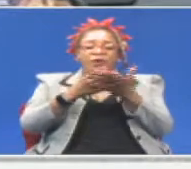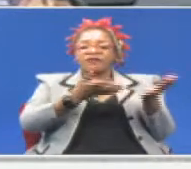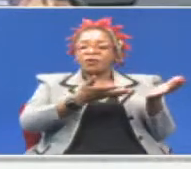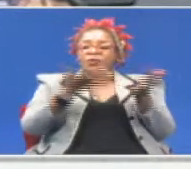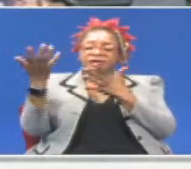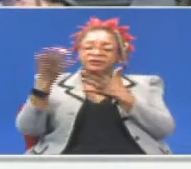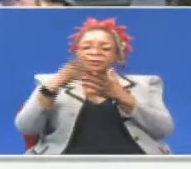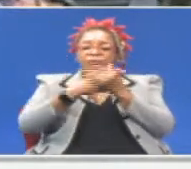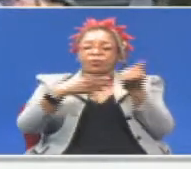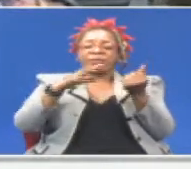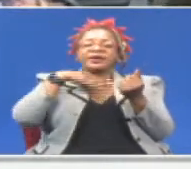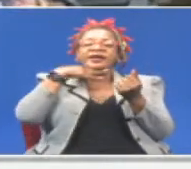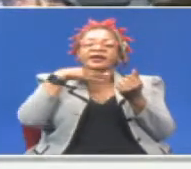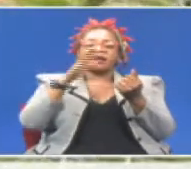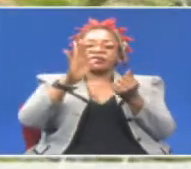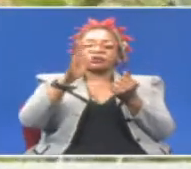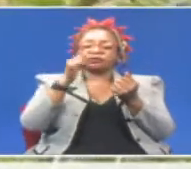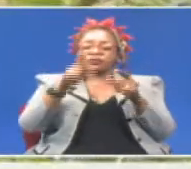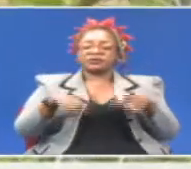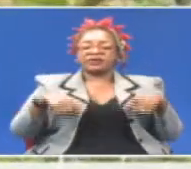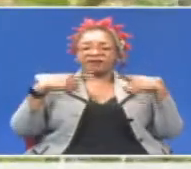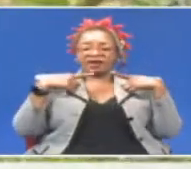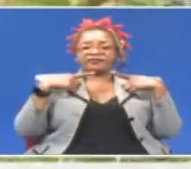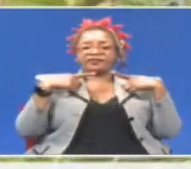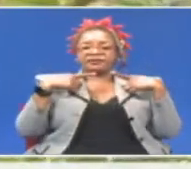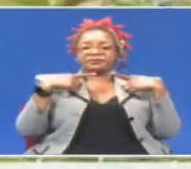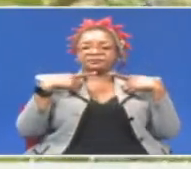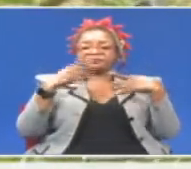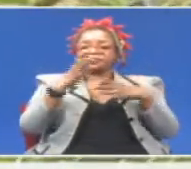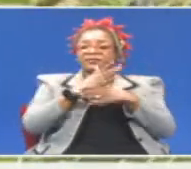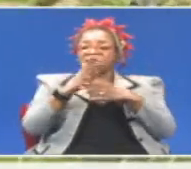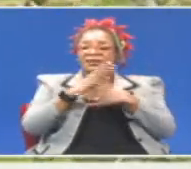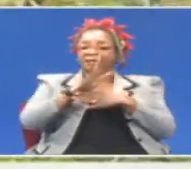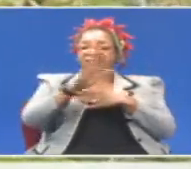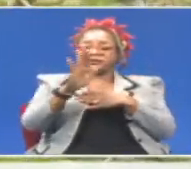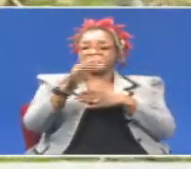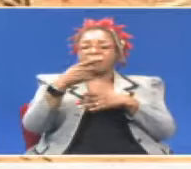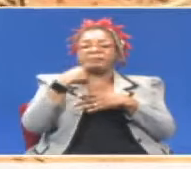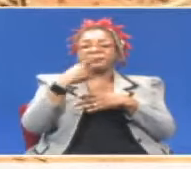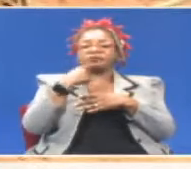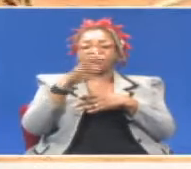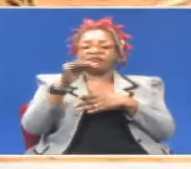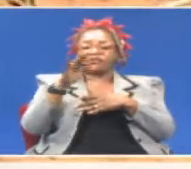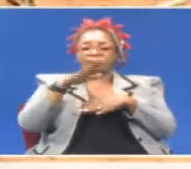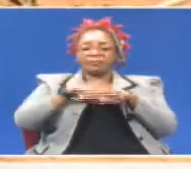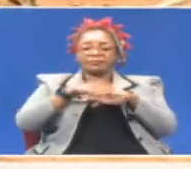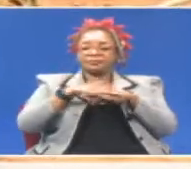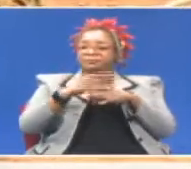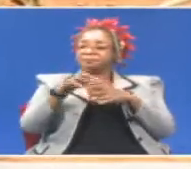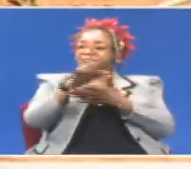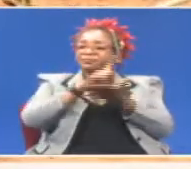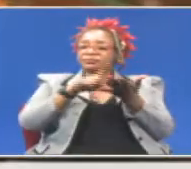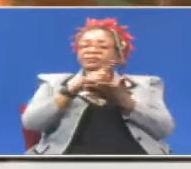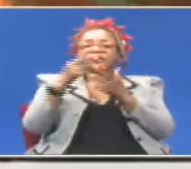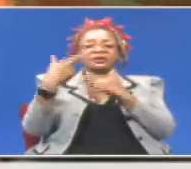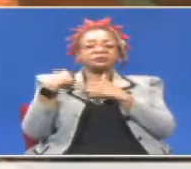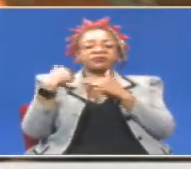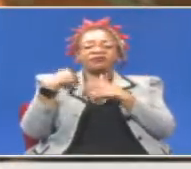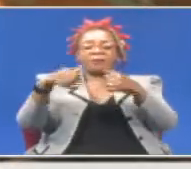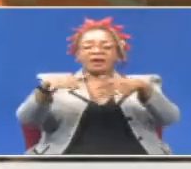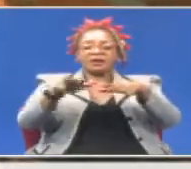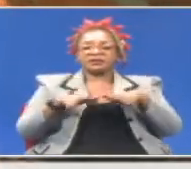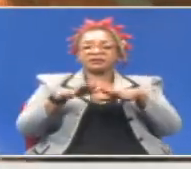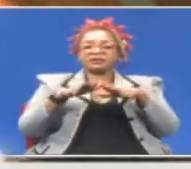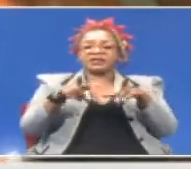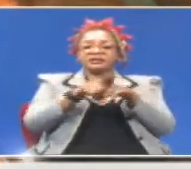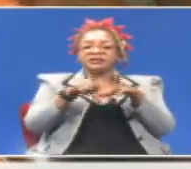the dead and survivors of the cult. A manhunt has also been launched for a group of locals responsible for burying the dead